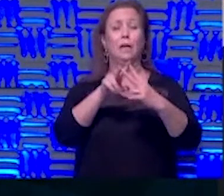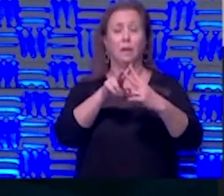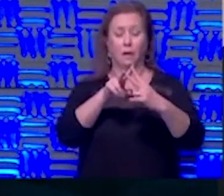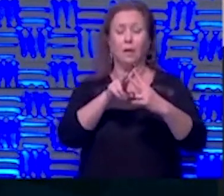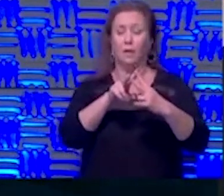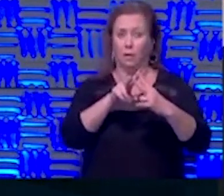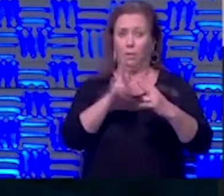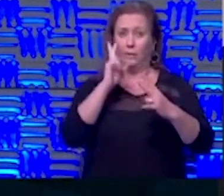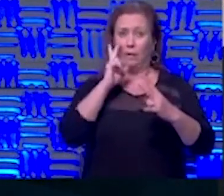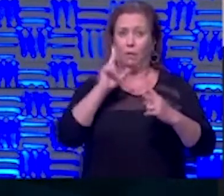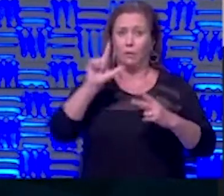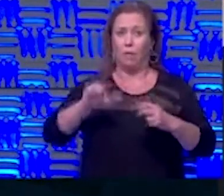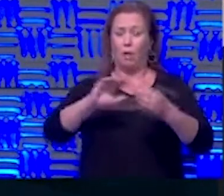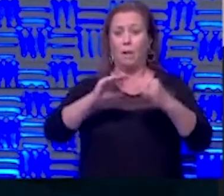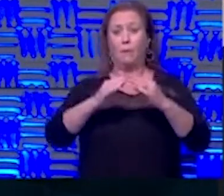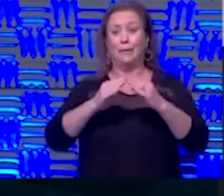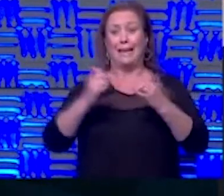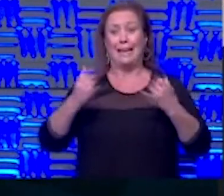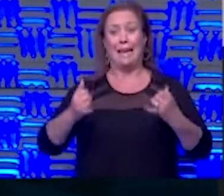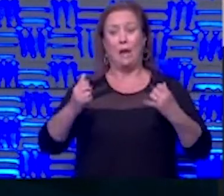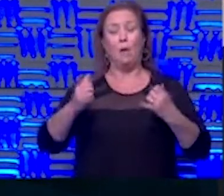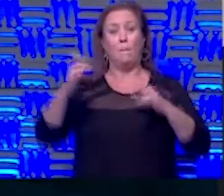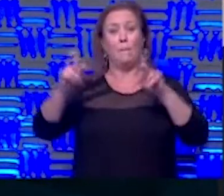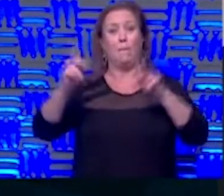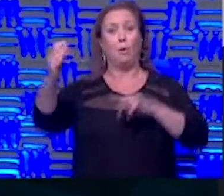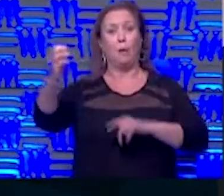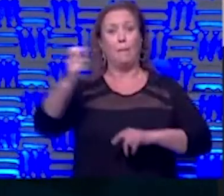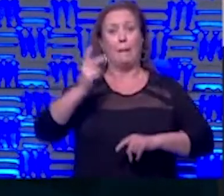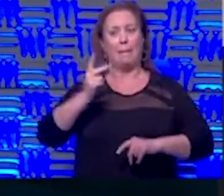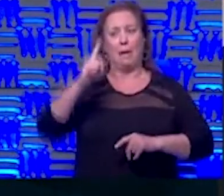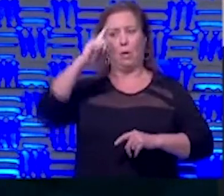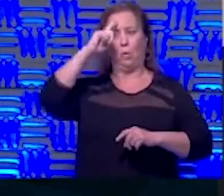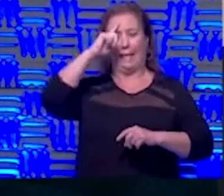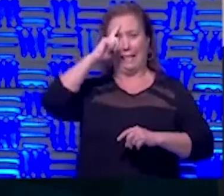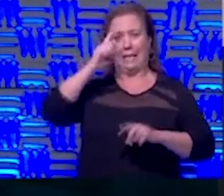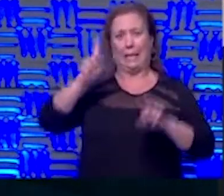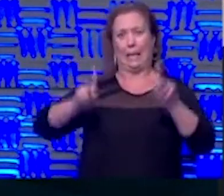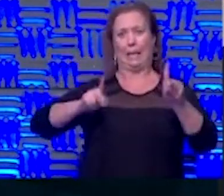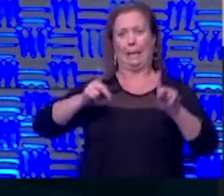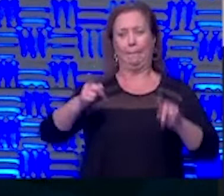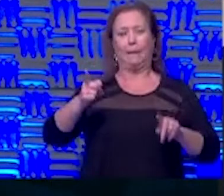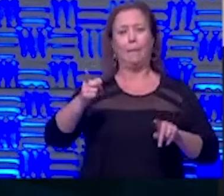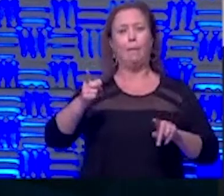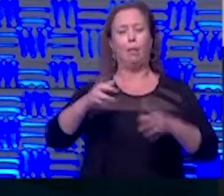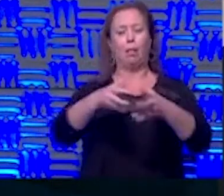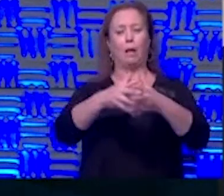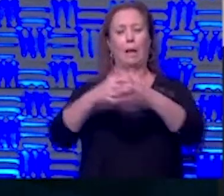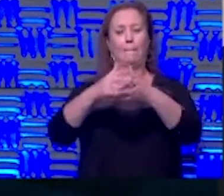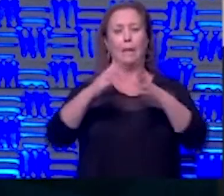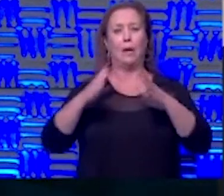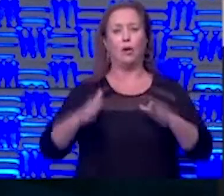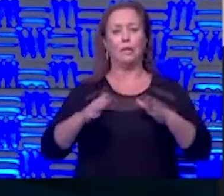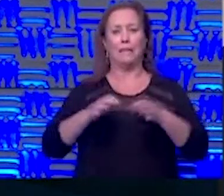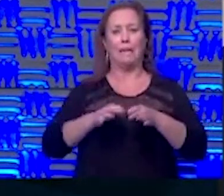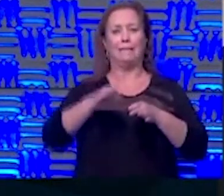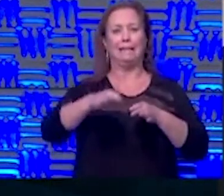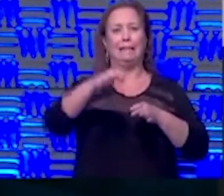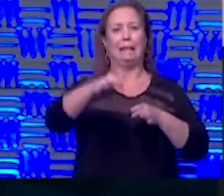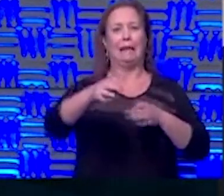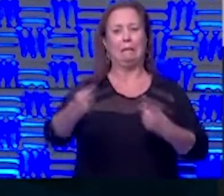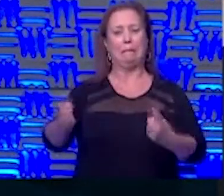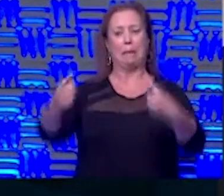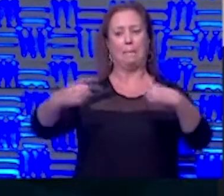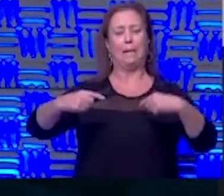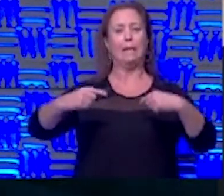to see as we bring people in is we really think that Americans have delayed coming in for